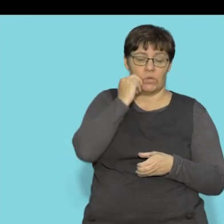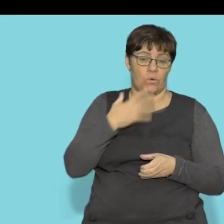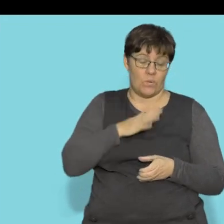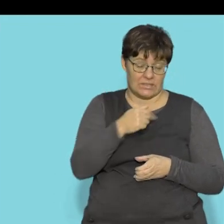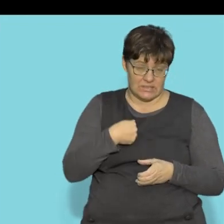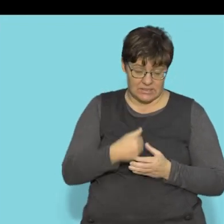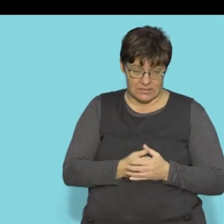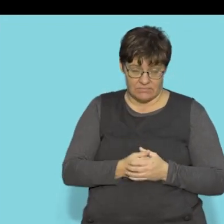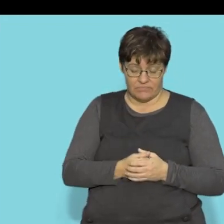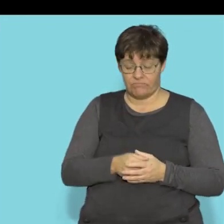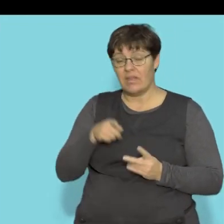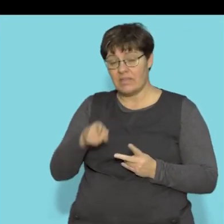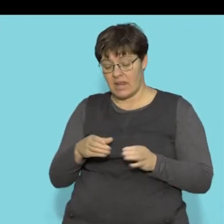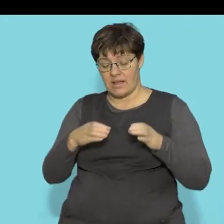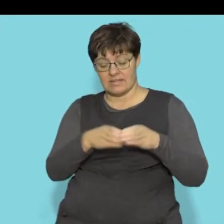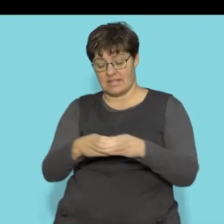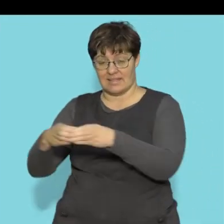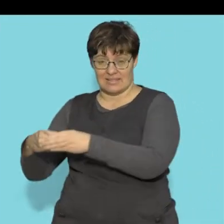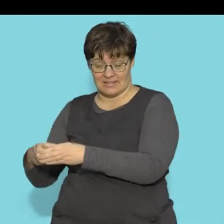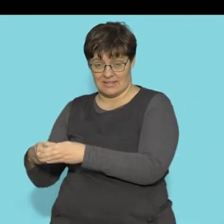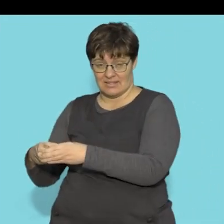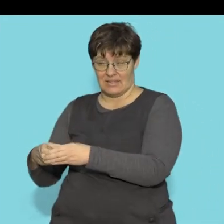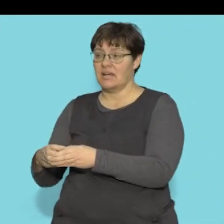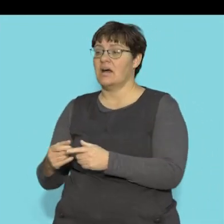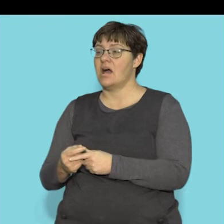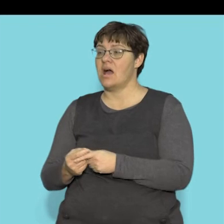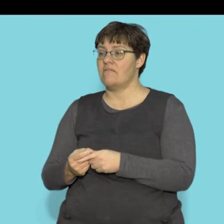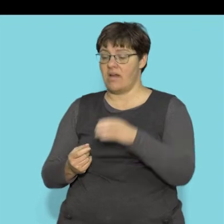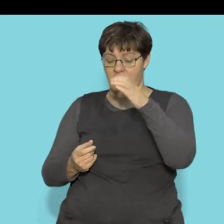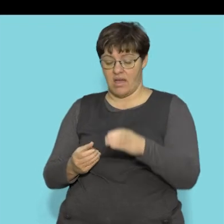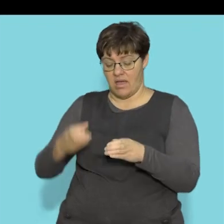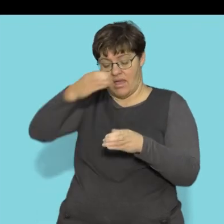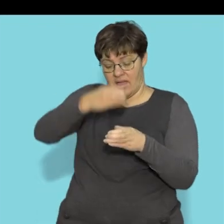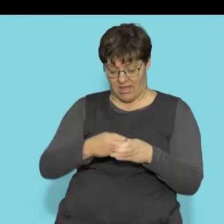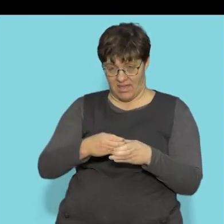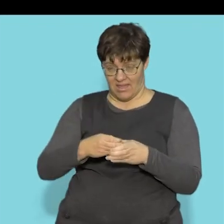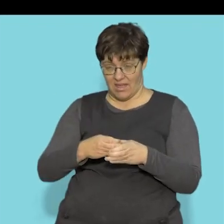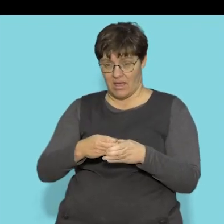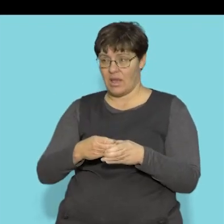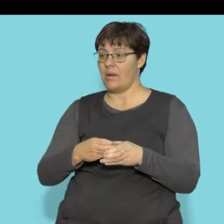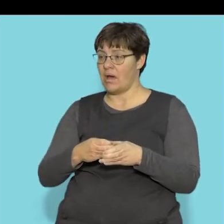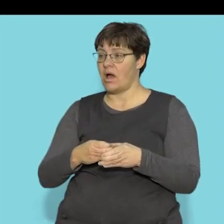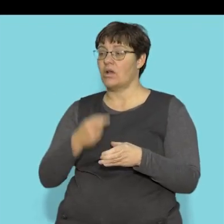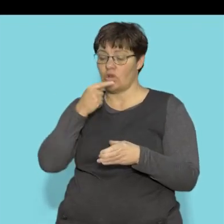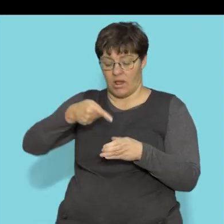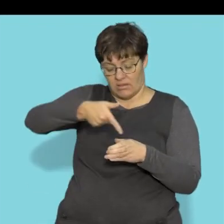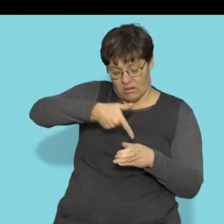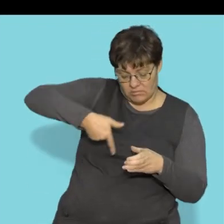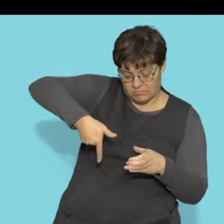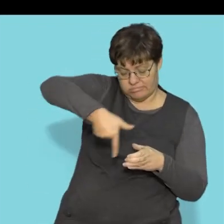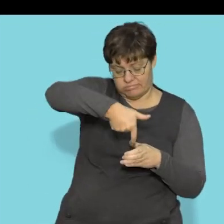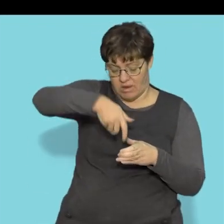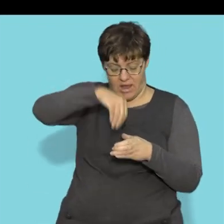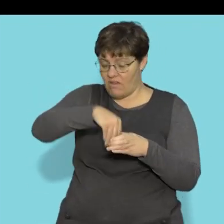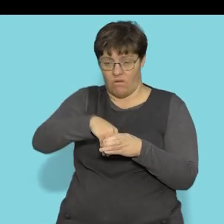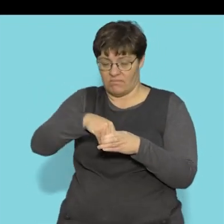entire cone with chocolate. We then have two cylinders that are sitting inside each other. However, I'm filling